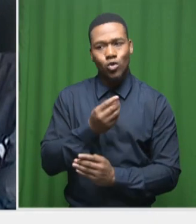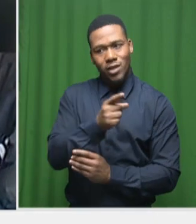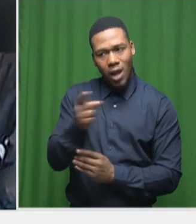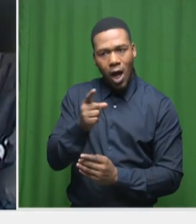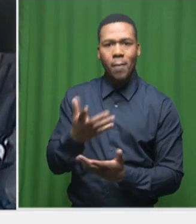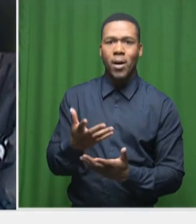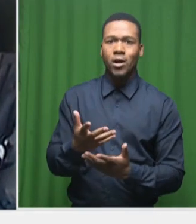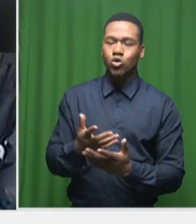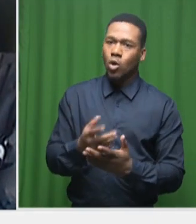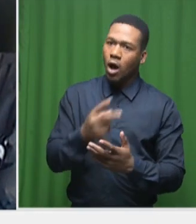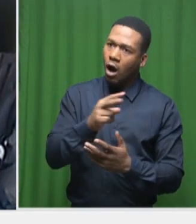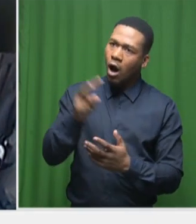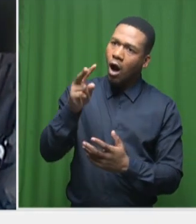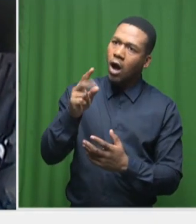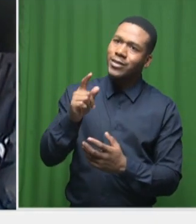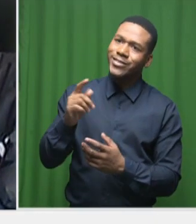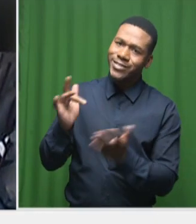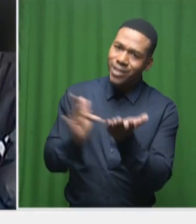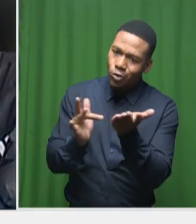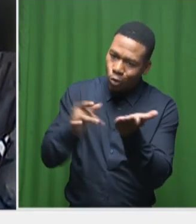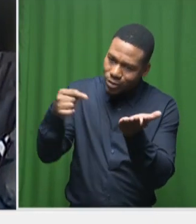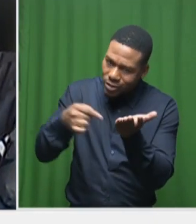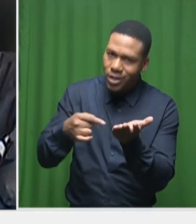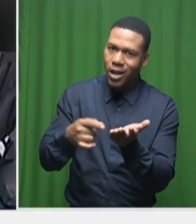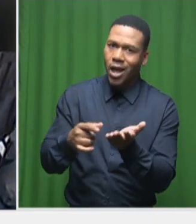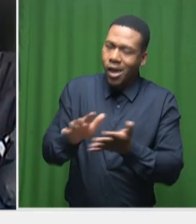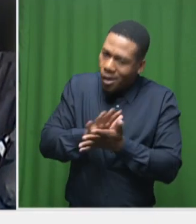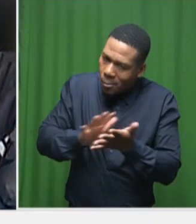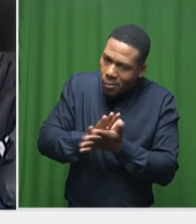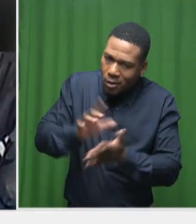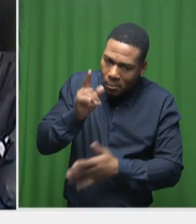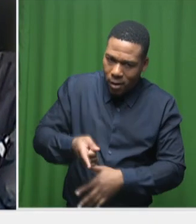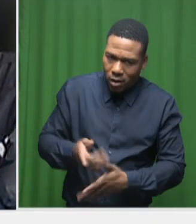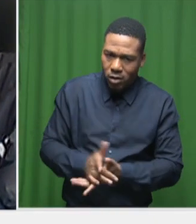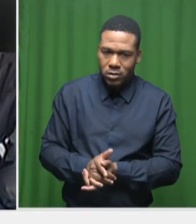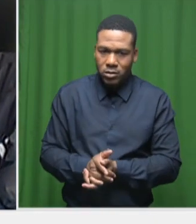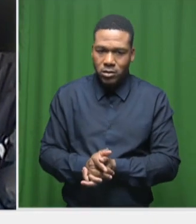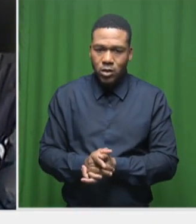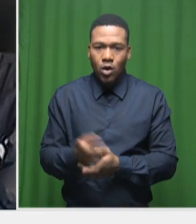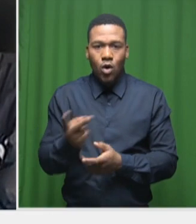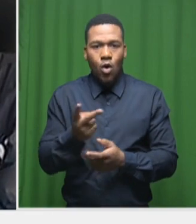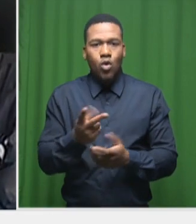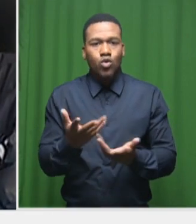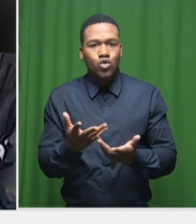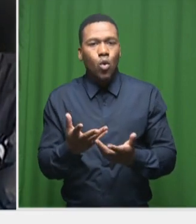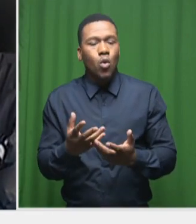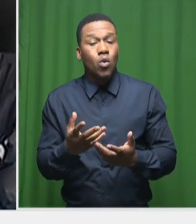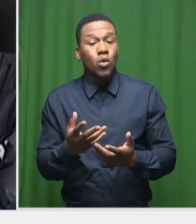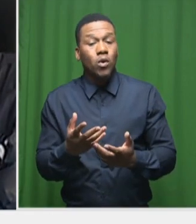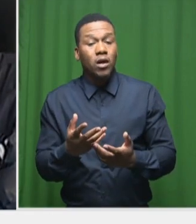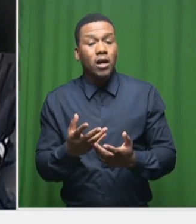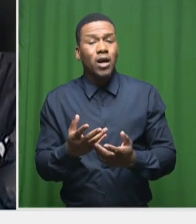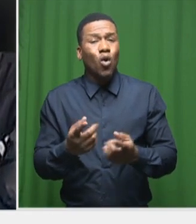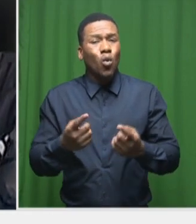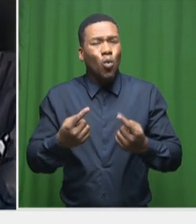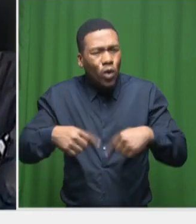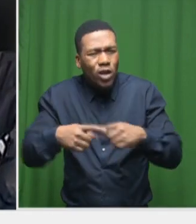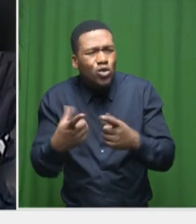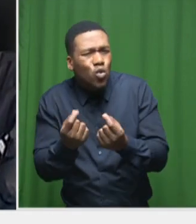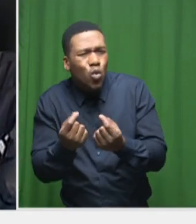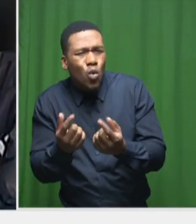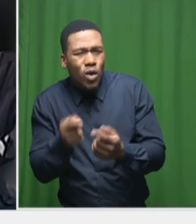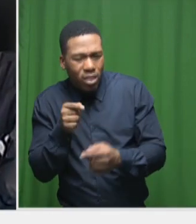also play a critical role in enhancing the country's technological convergence and its manufacturing capacity. How do we do that?